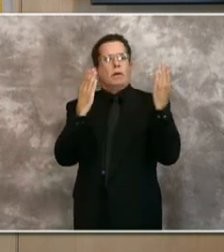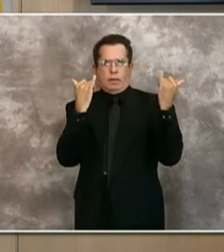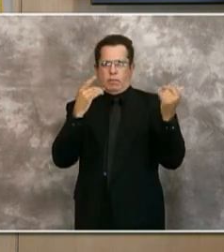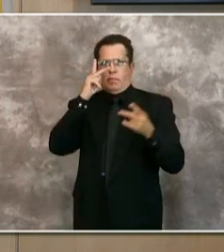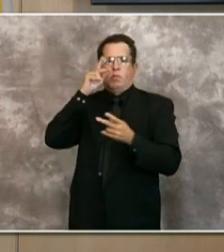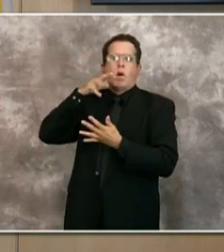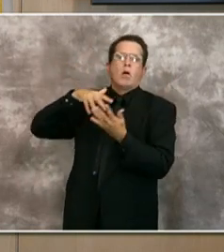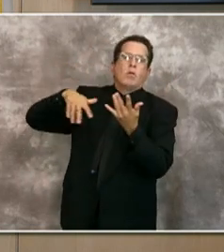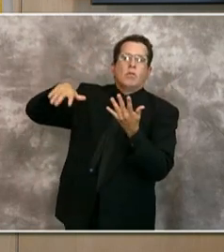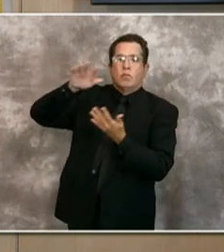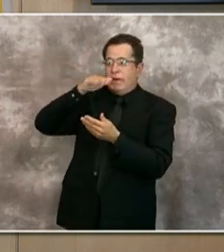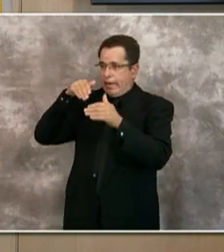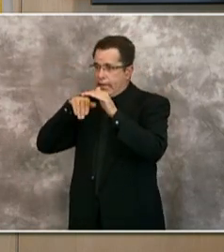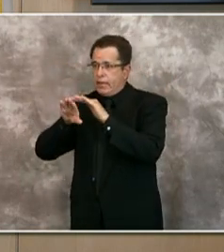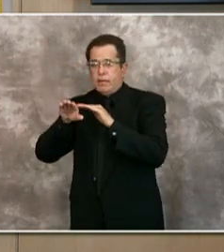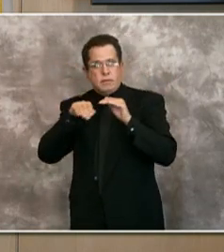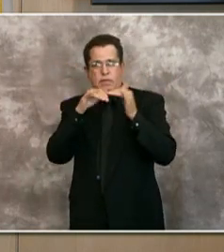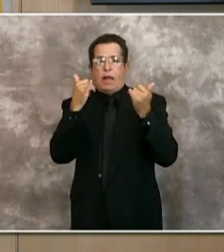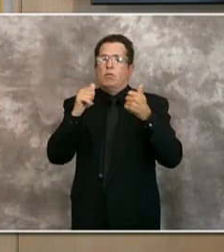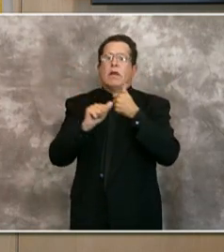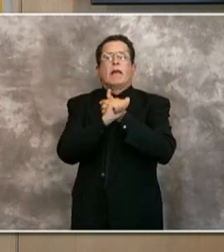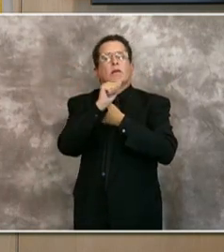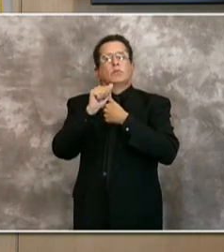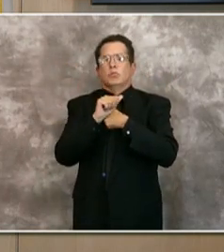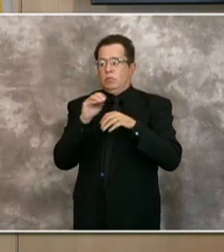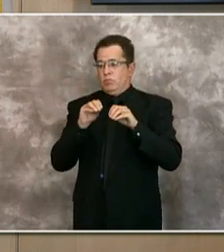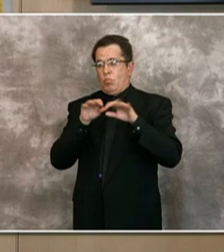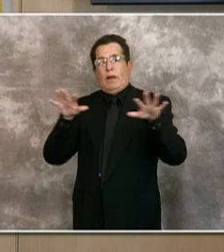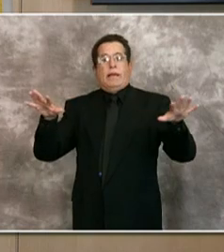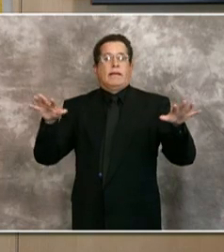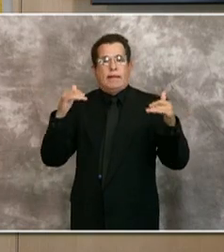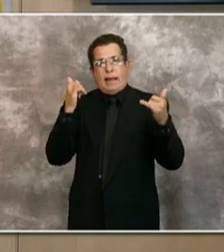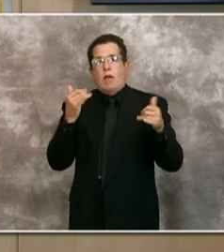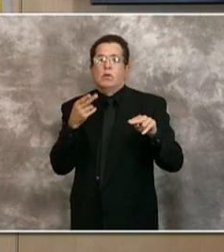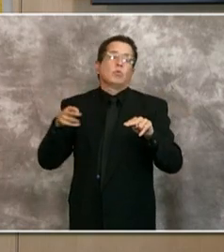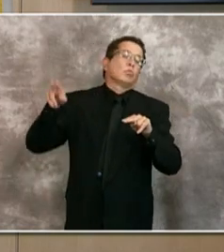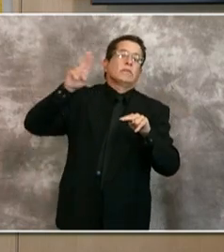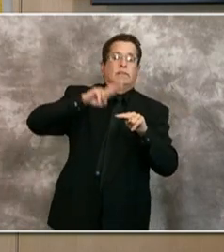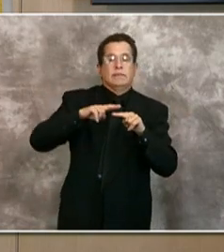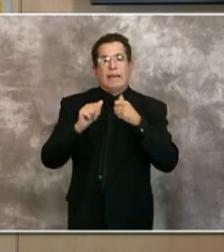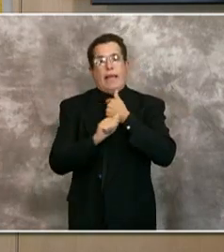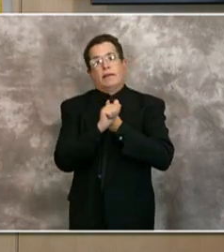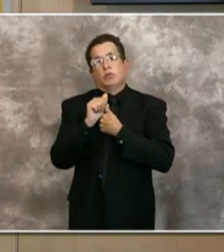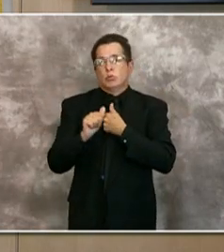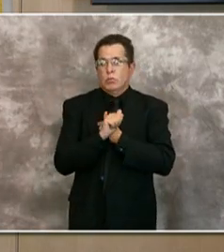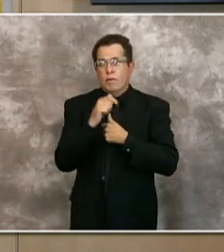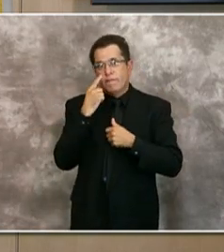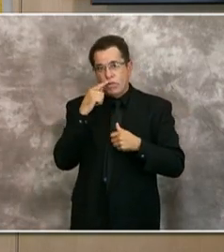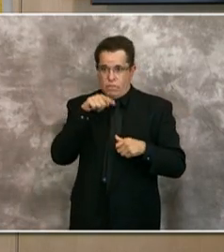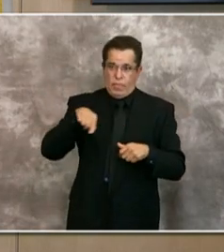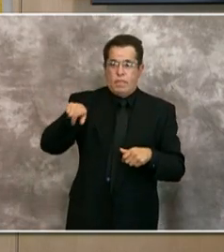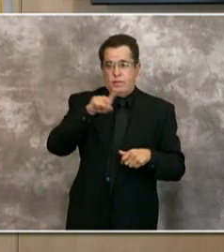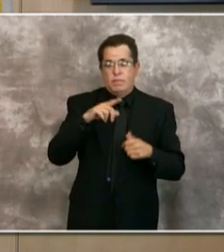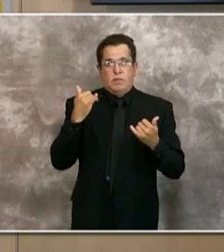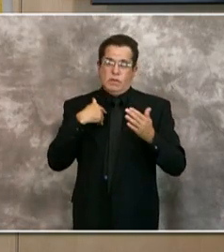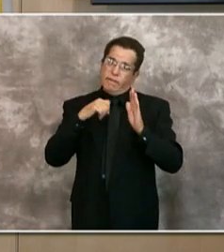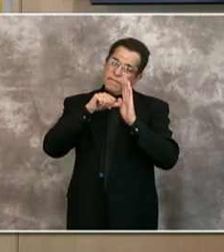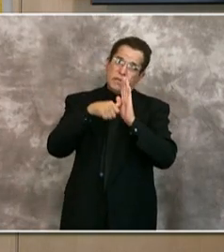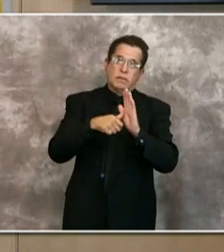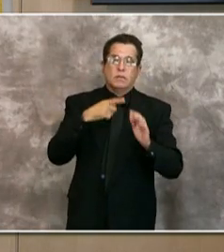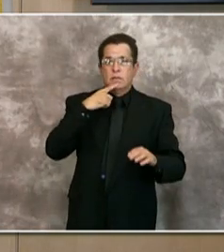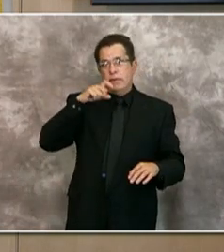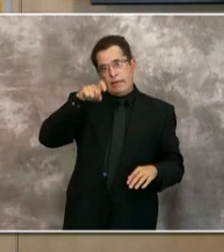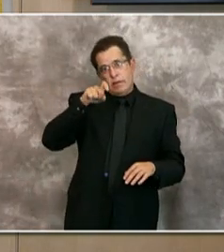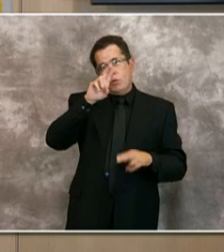places, the danger of spread and transmission has certainly increased. And that's why we continue to reinforce the need